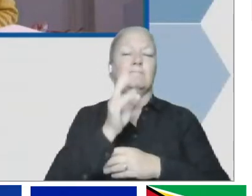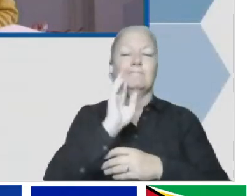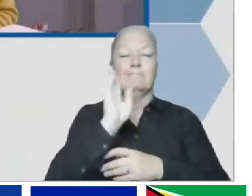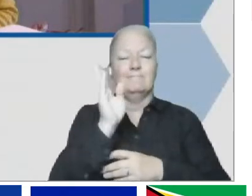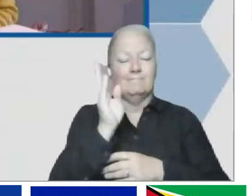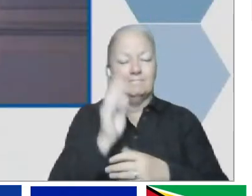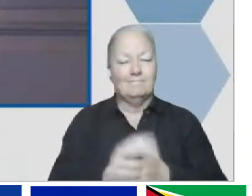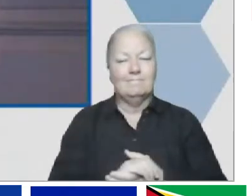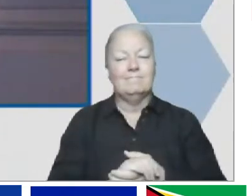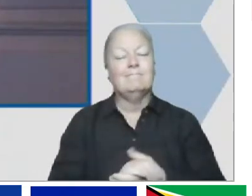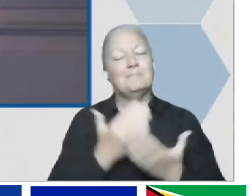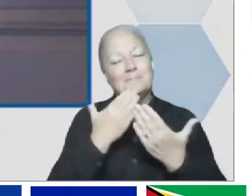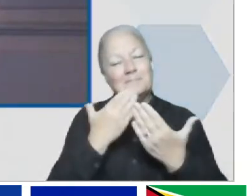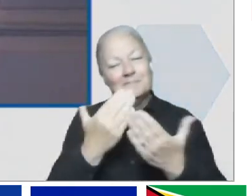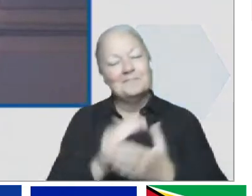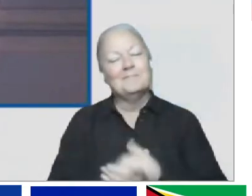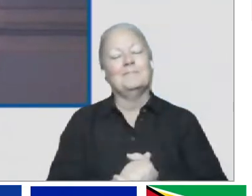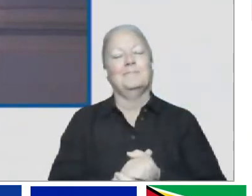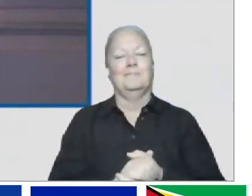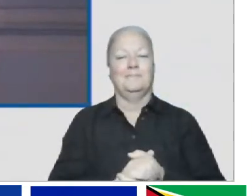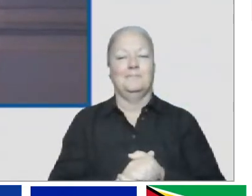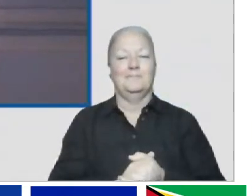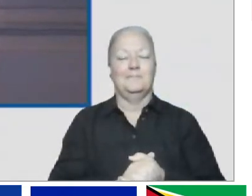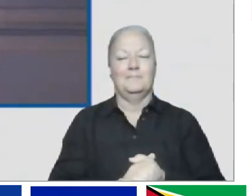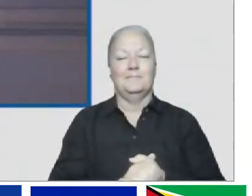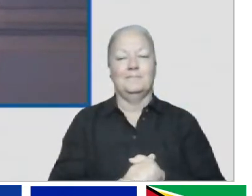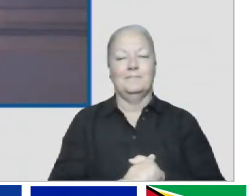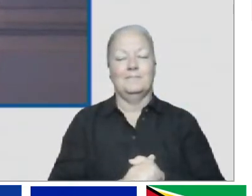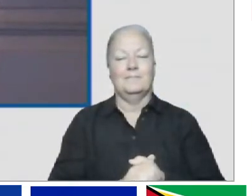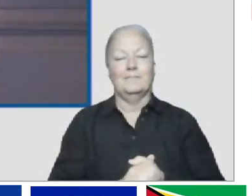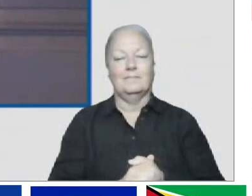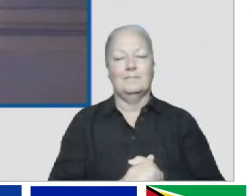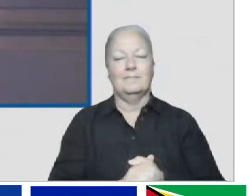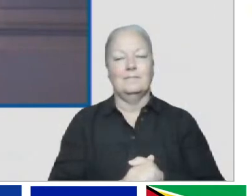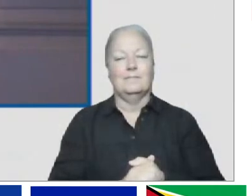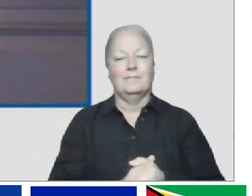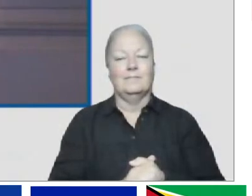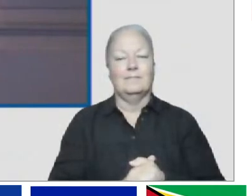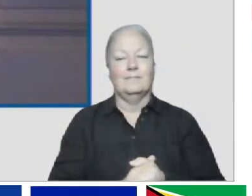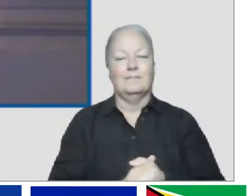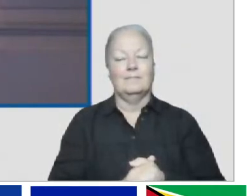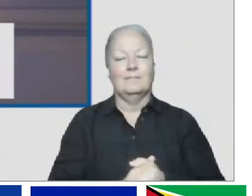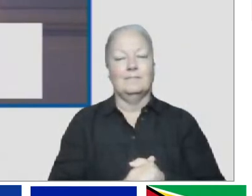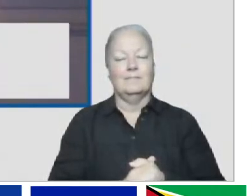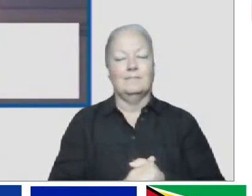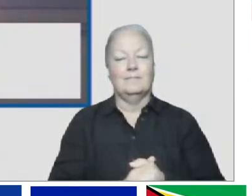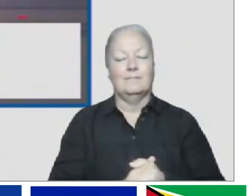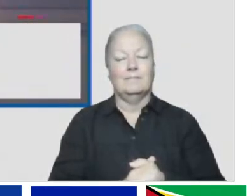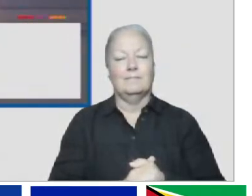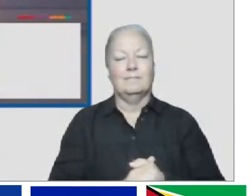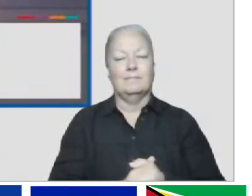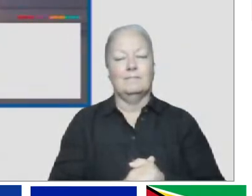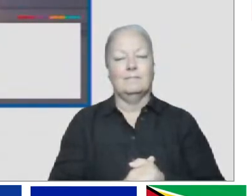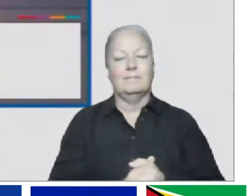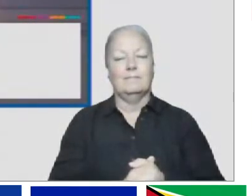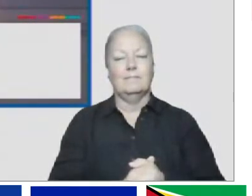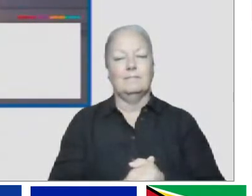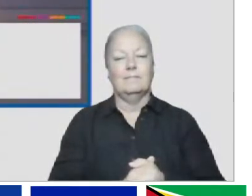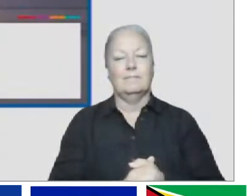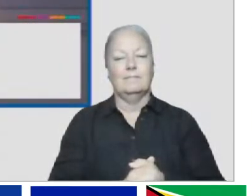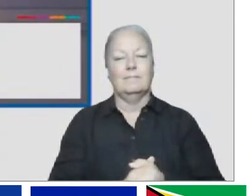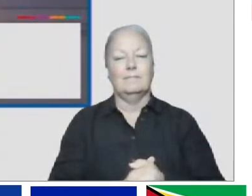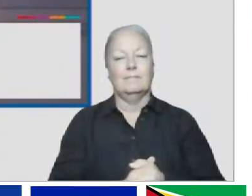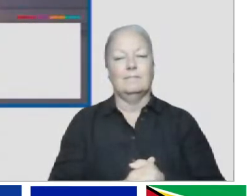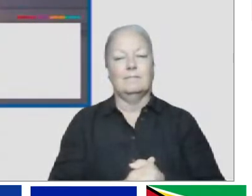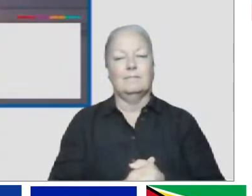Doctora. Thank you very much for your presentation. I will do my presentation in Spanish. So please, the first